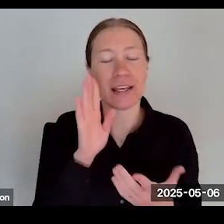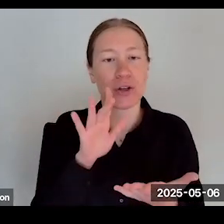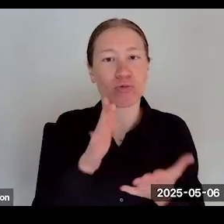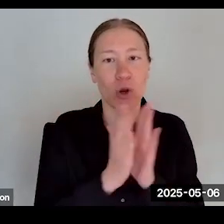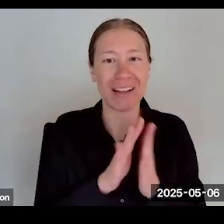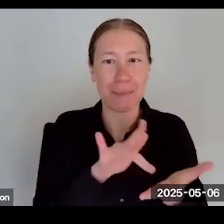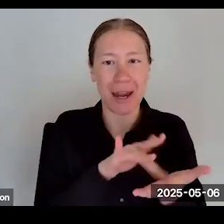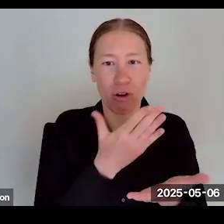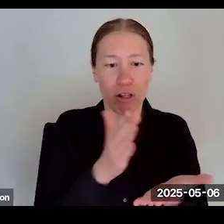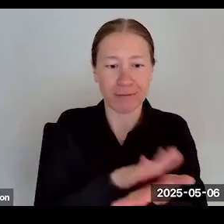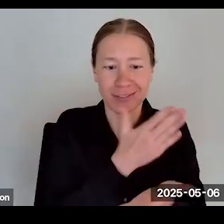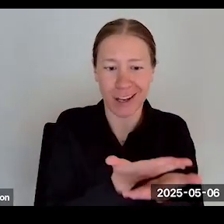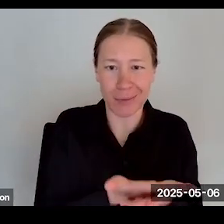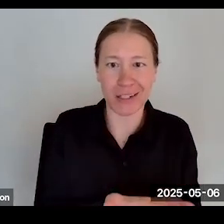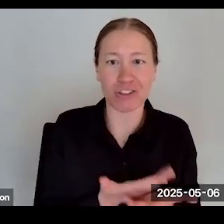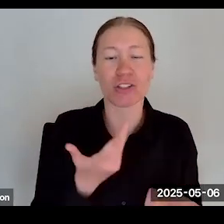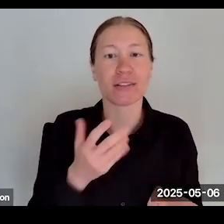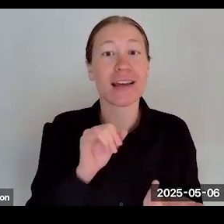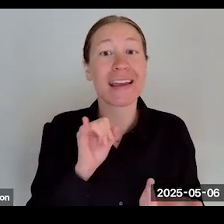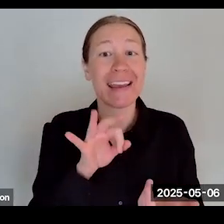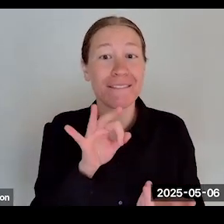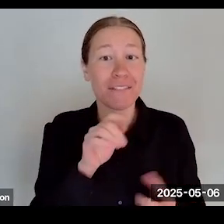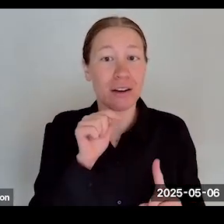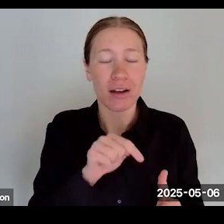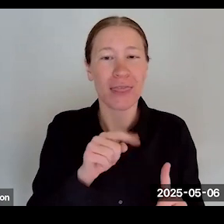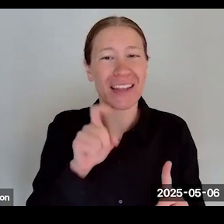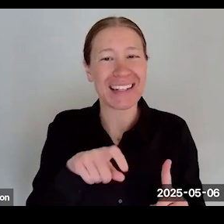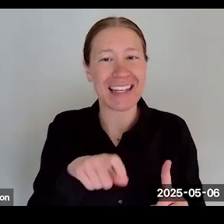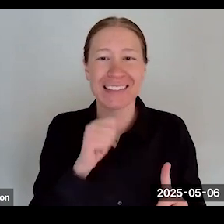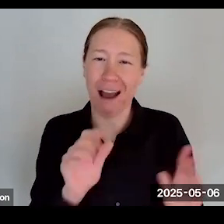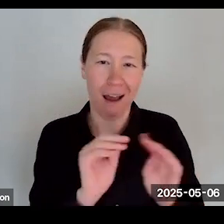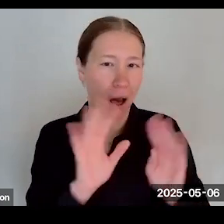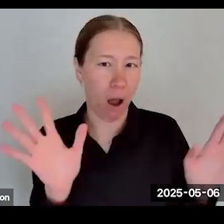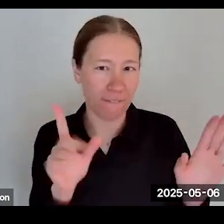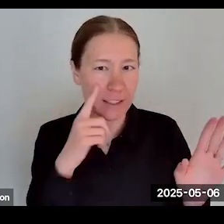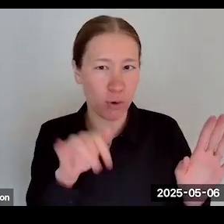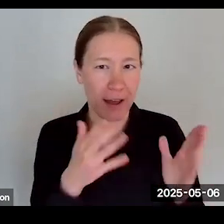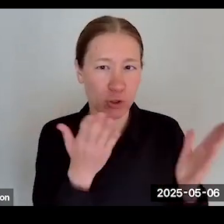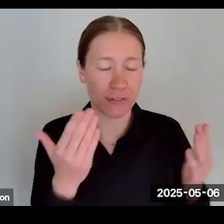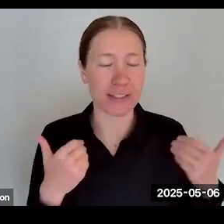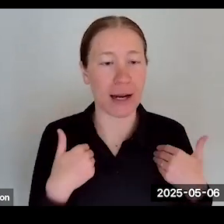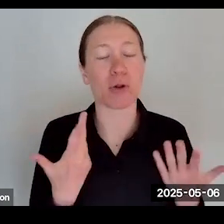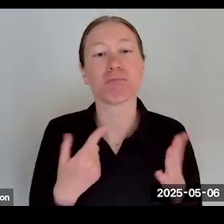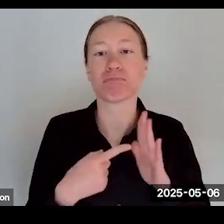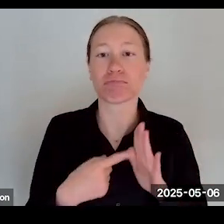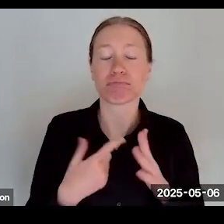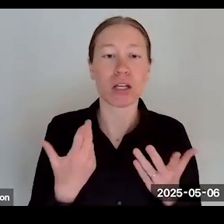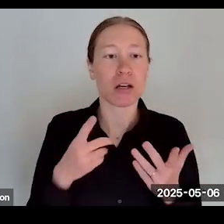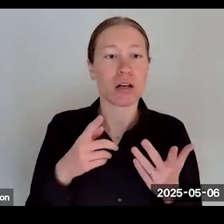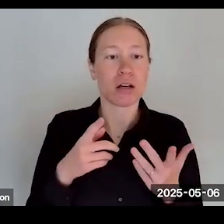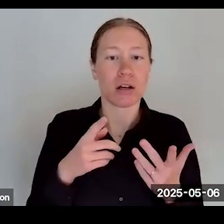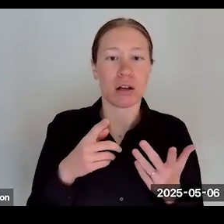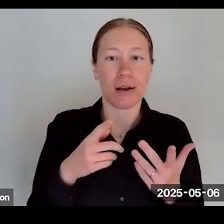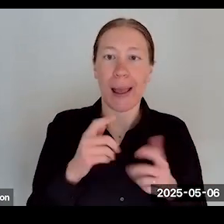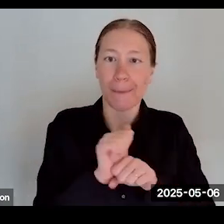need for the accommodation of the service animal is not obvious. So we would look for documentation to support that the employee has